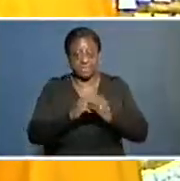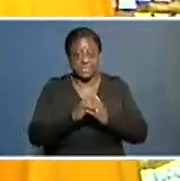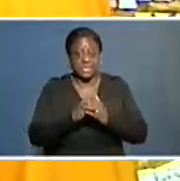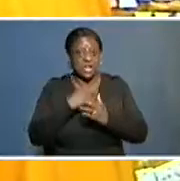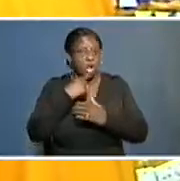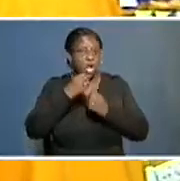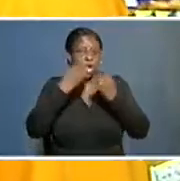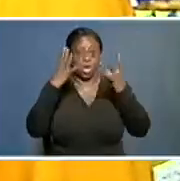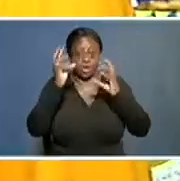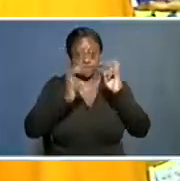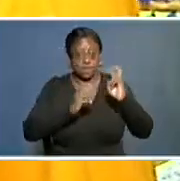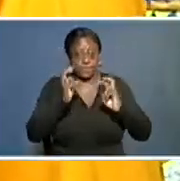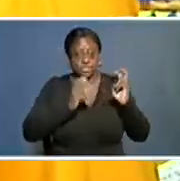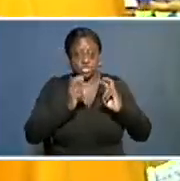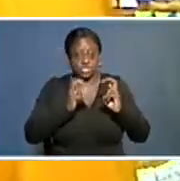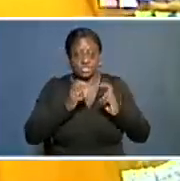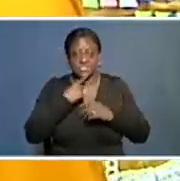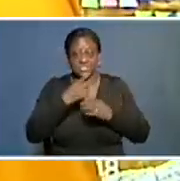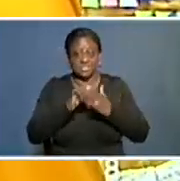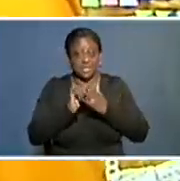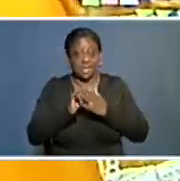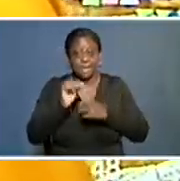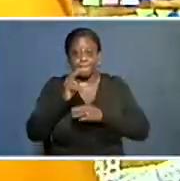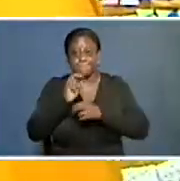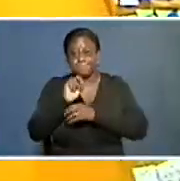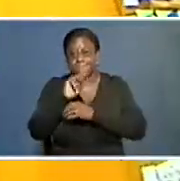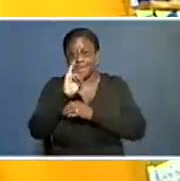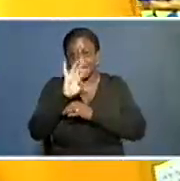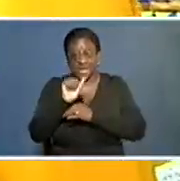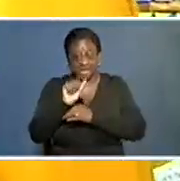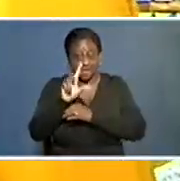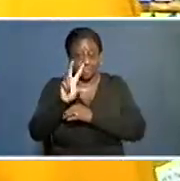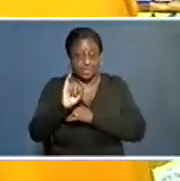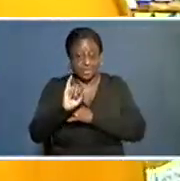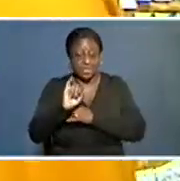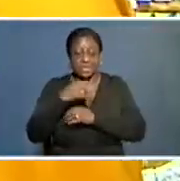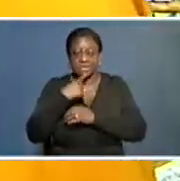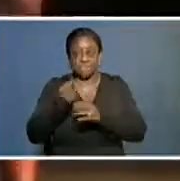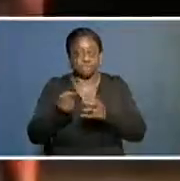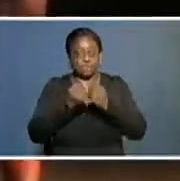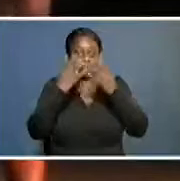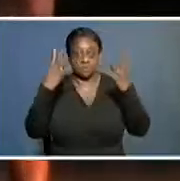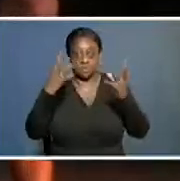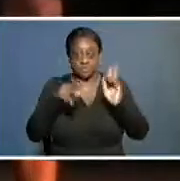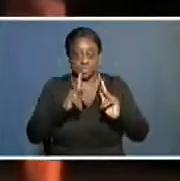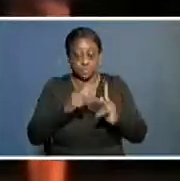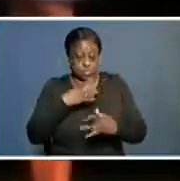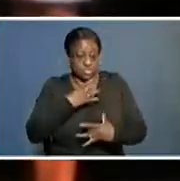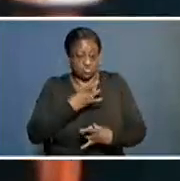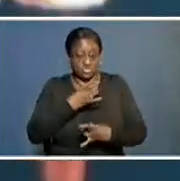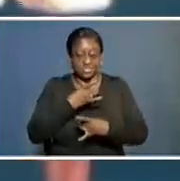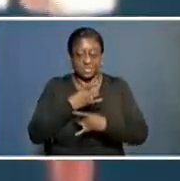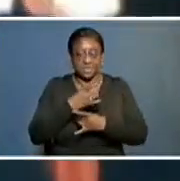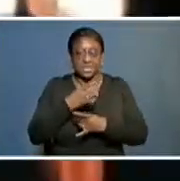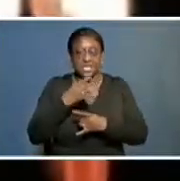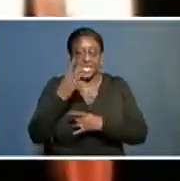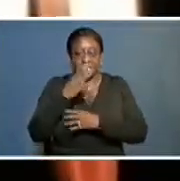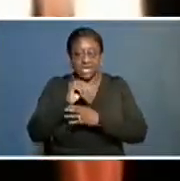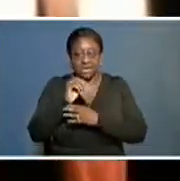competition there, because Miami is flooded with persons who's interested and very invested in the sport. And so I would want to